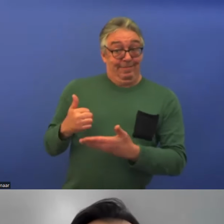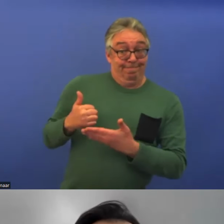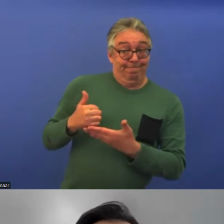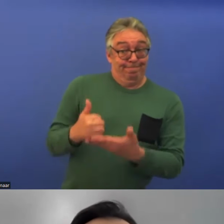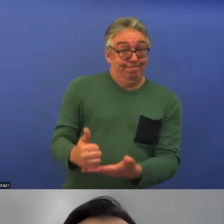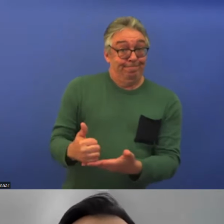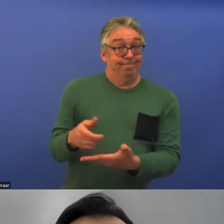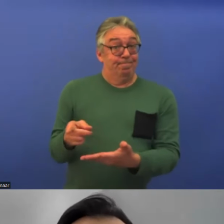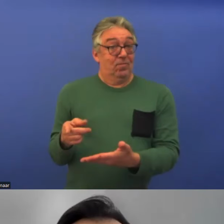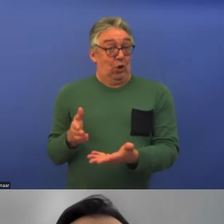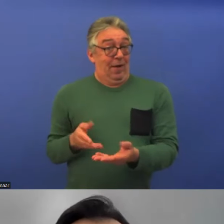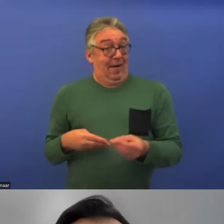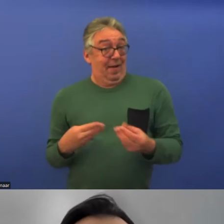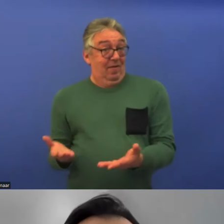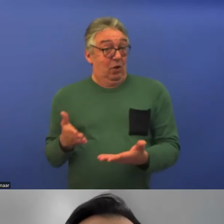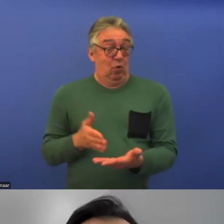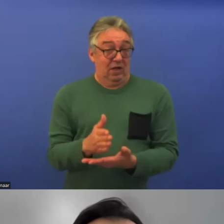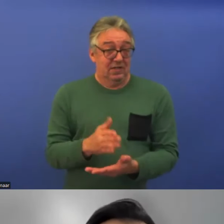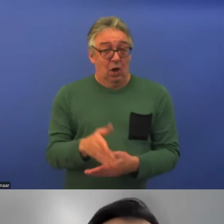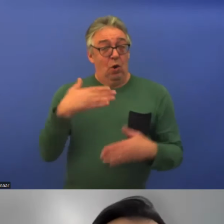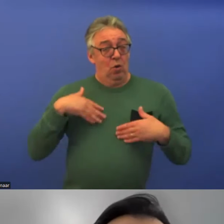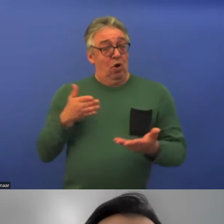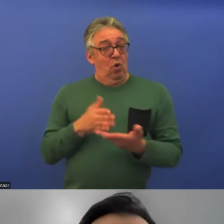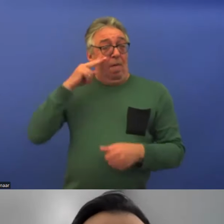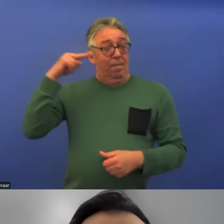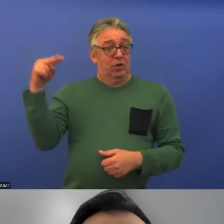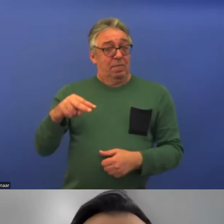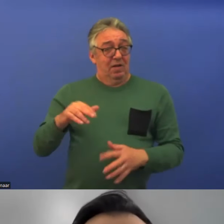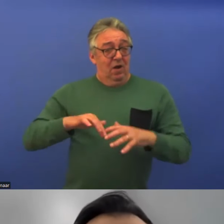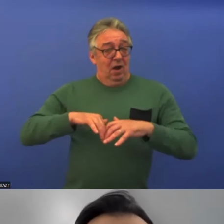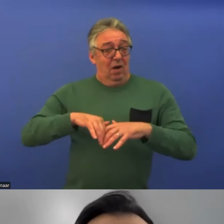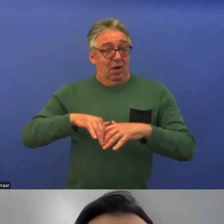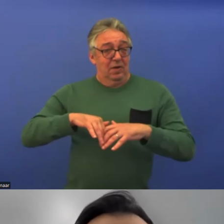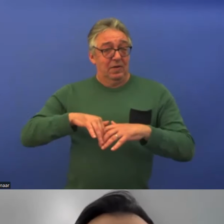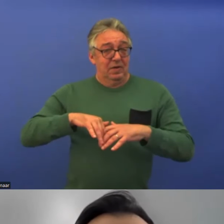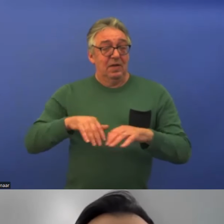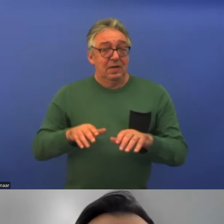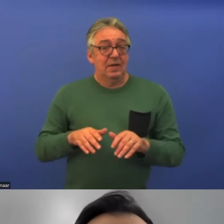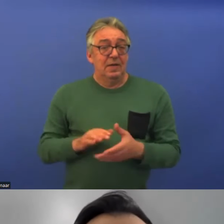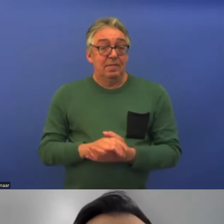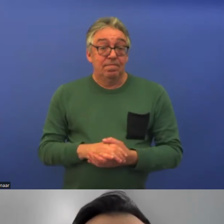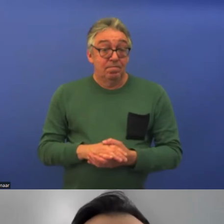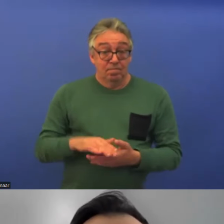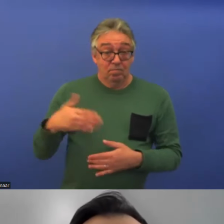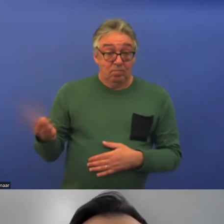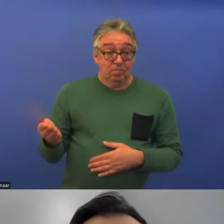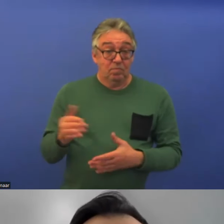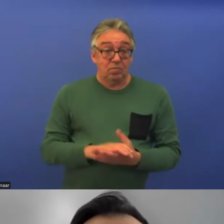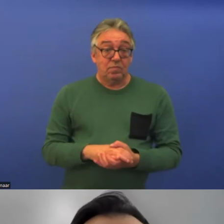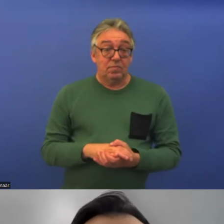are the opportunities from a human rights perspective and less from an operational perspective? Over to you.